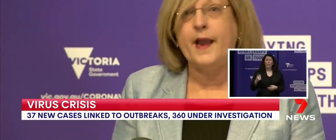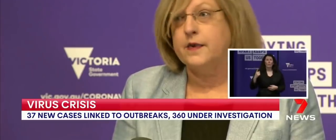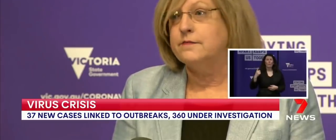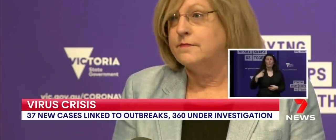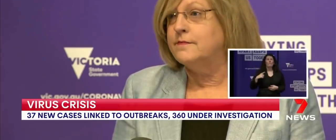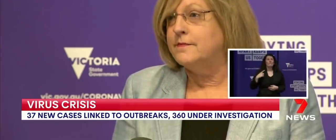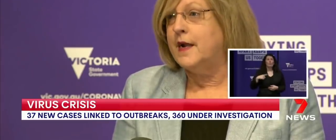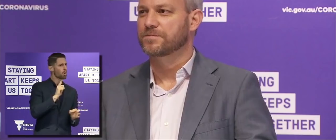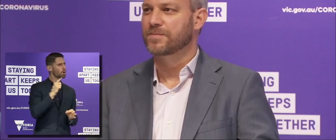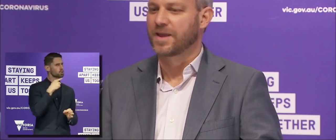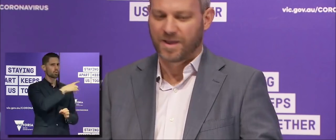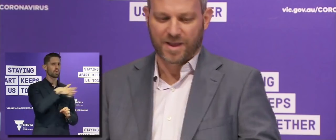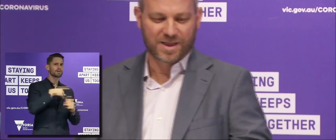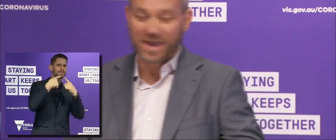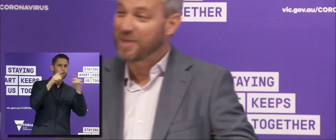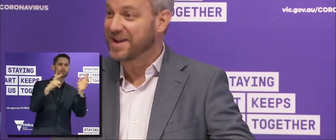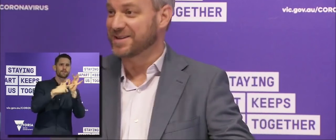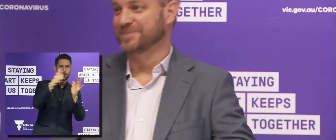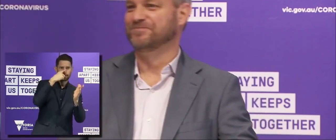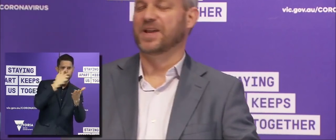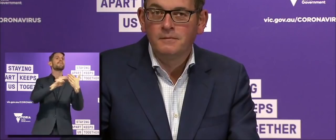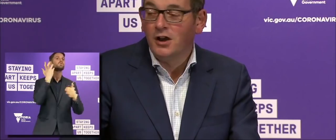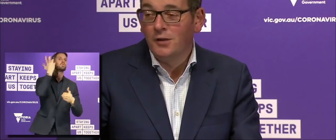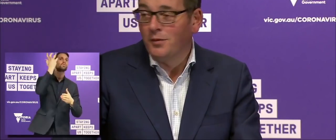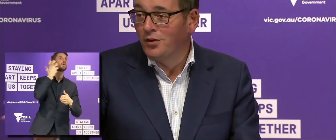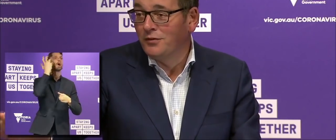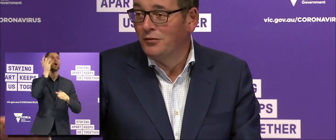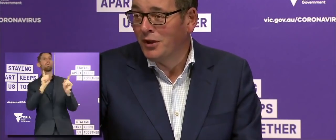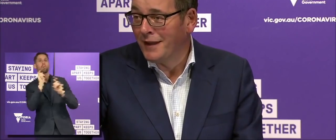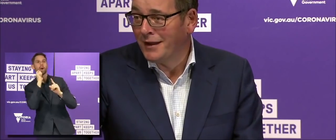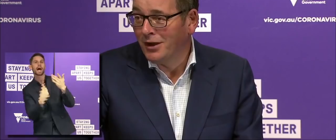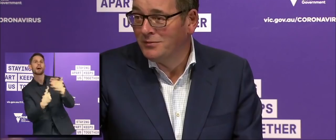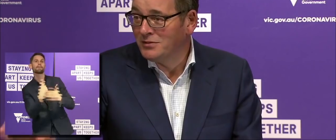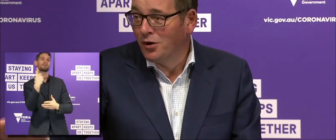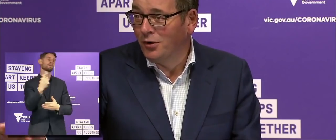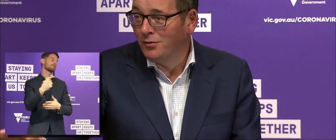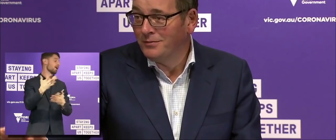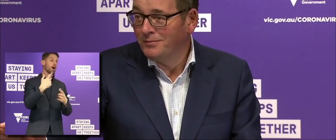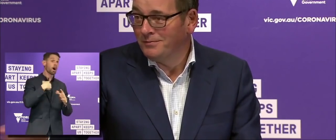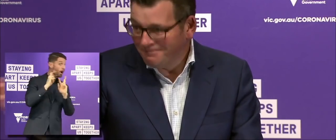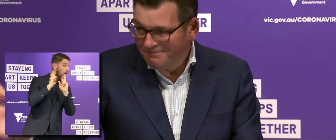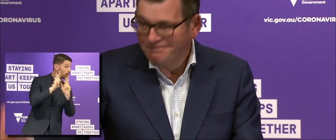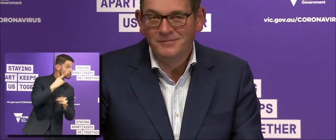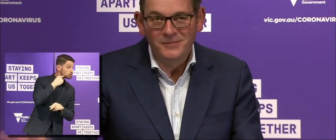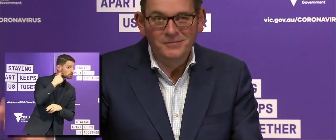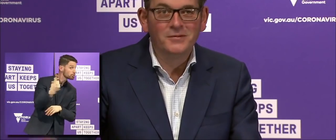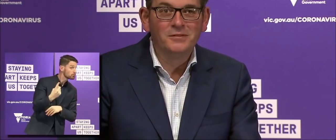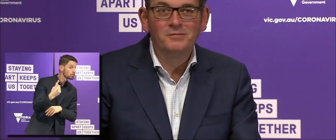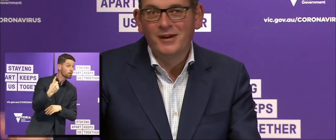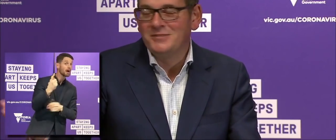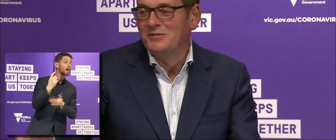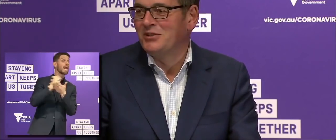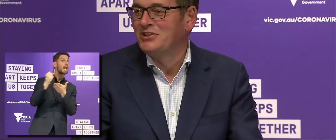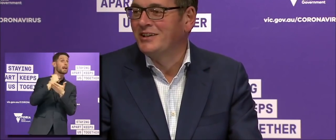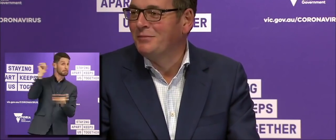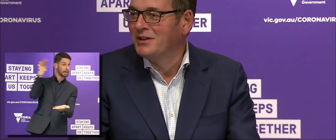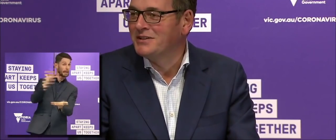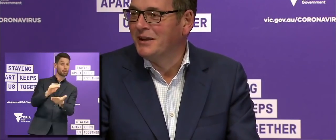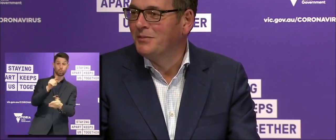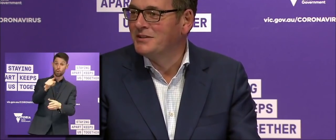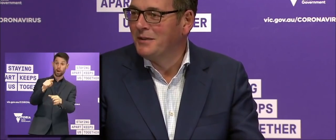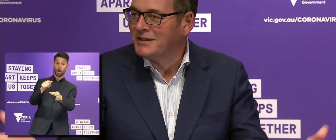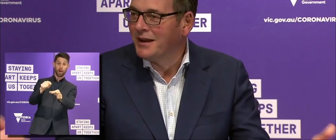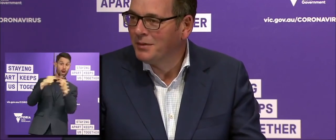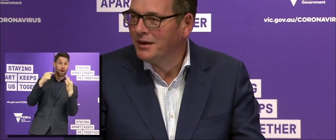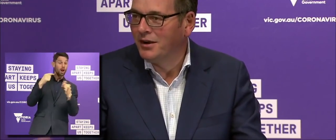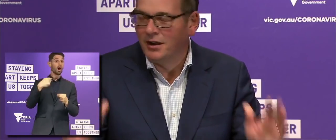have a Big Mac. Keep at it. I hope I'm proven wrong in that. I hope tomorrow you ask me the question again because